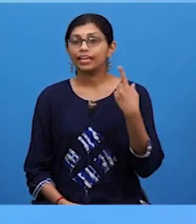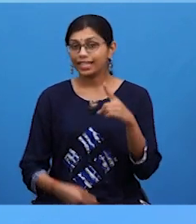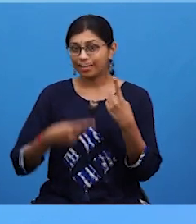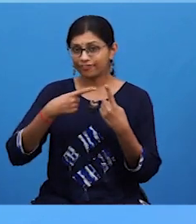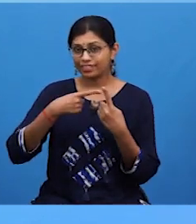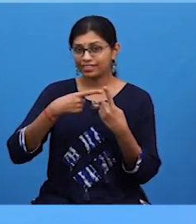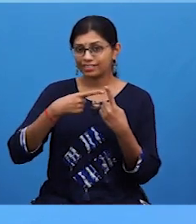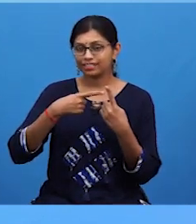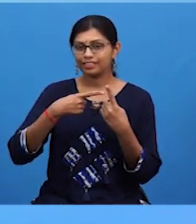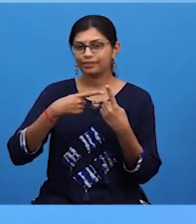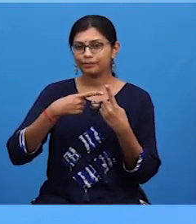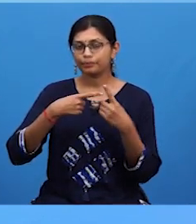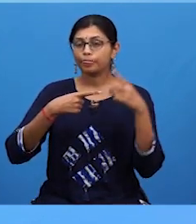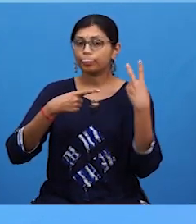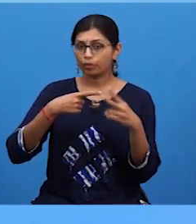11,